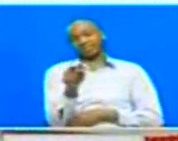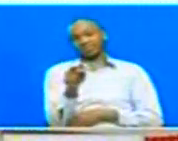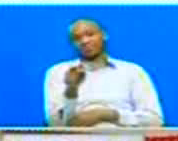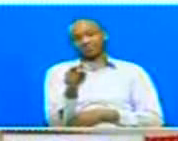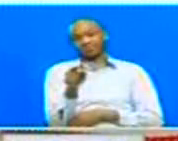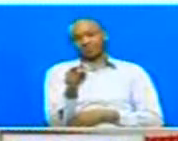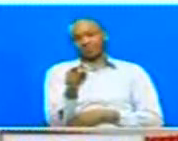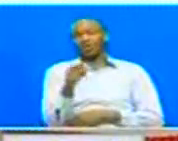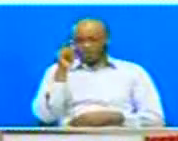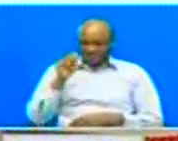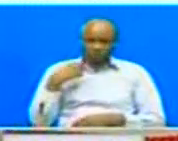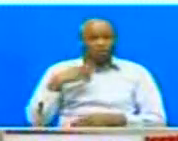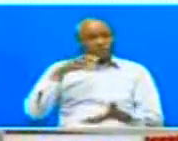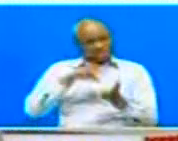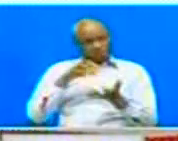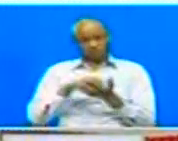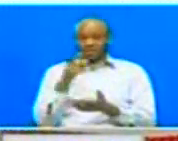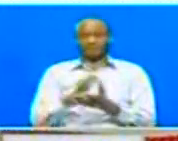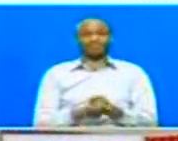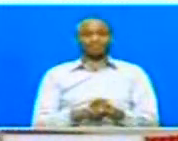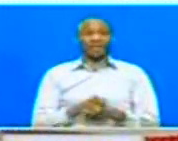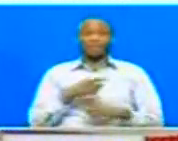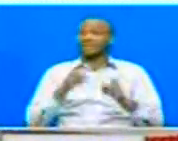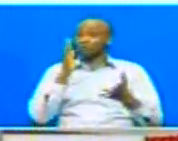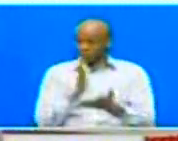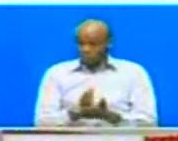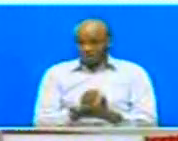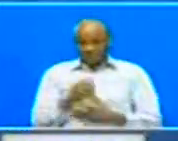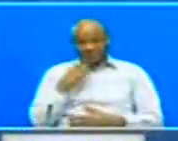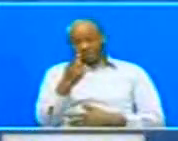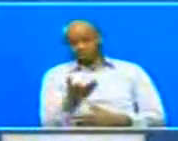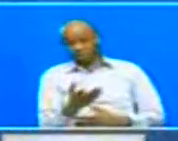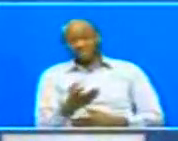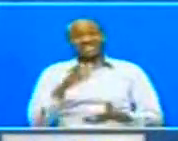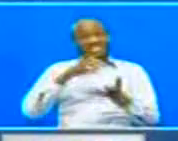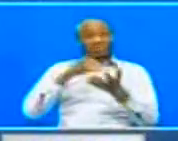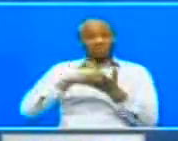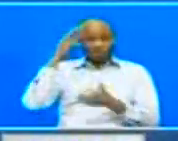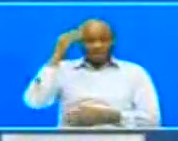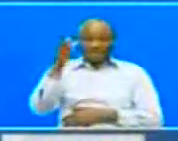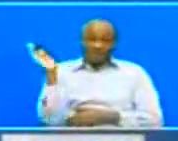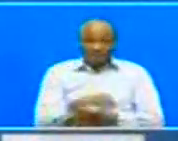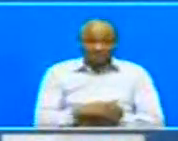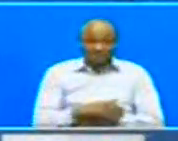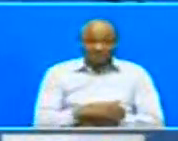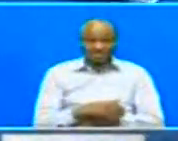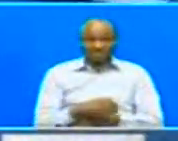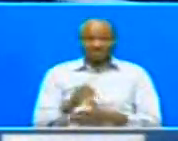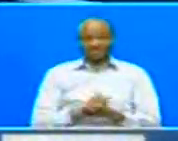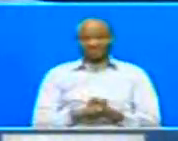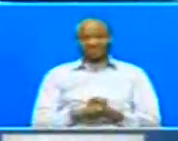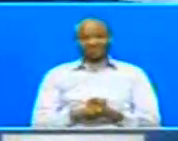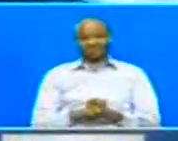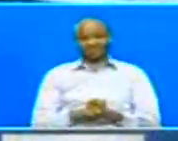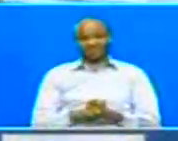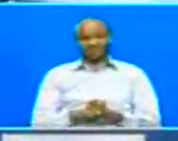know, the situation back in Somalia has normalized. As a matter of fact, I'm not sure we can even say that the situation back in Somalia has normalized. That was going to be my next